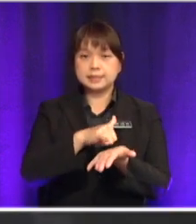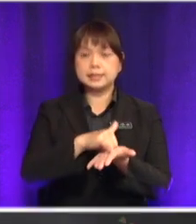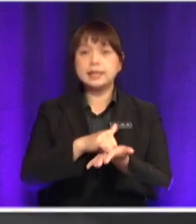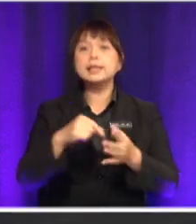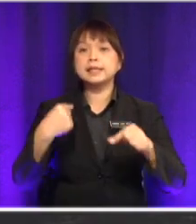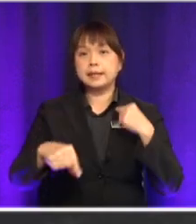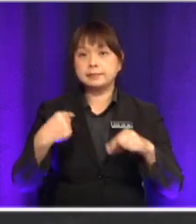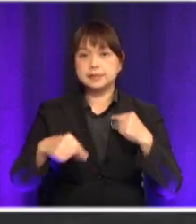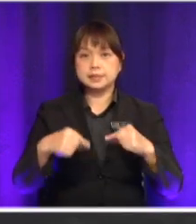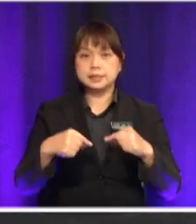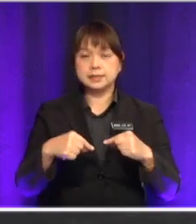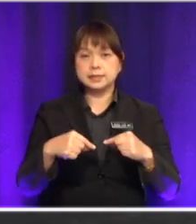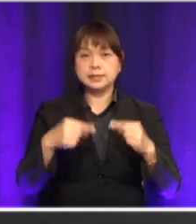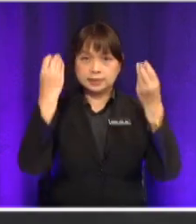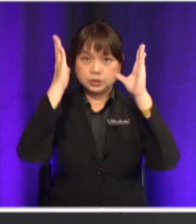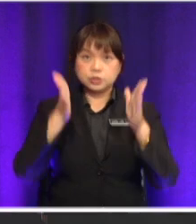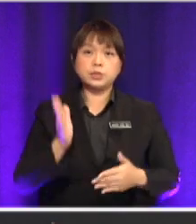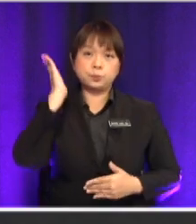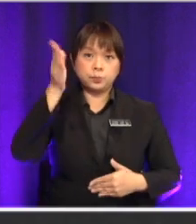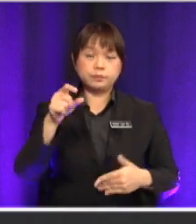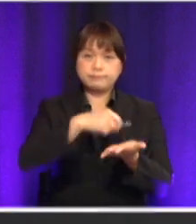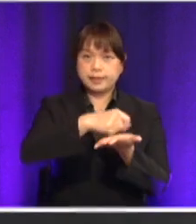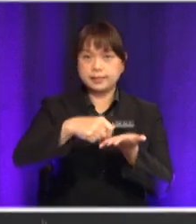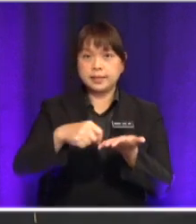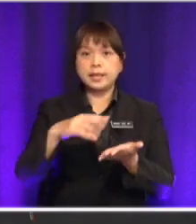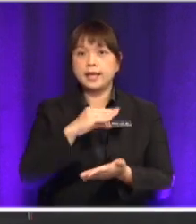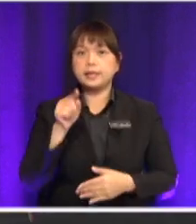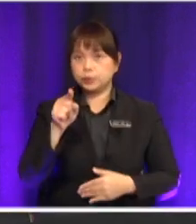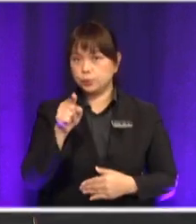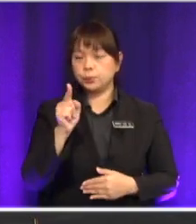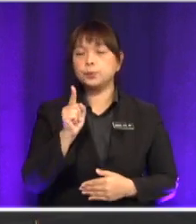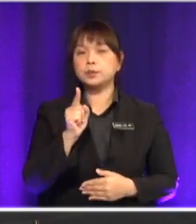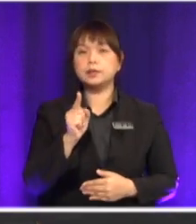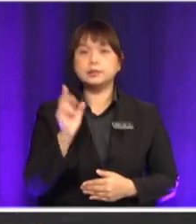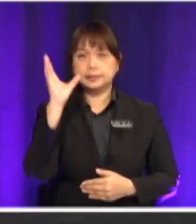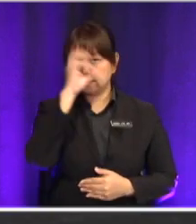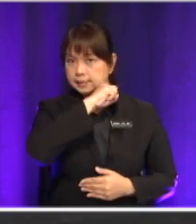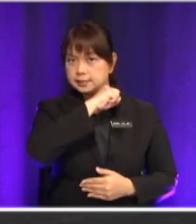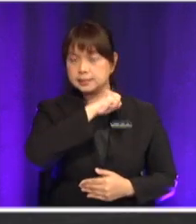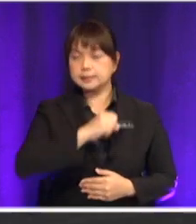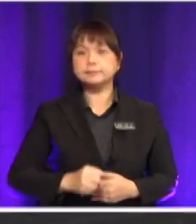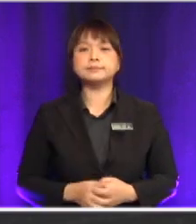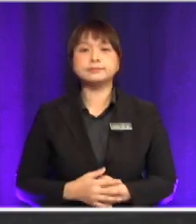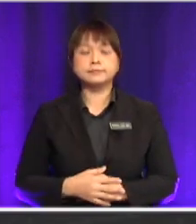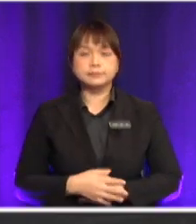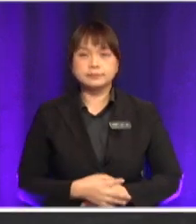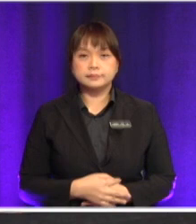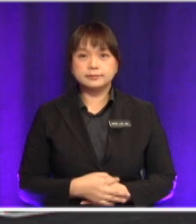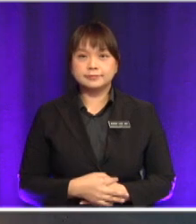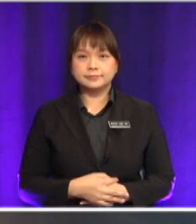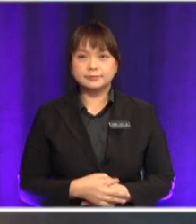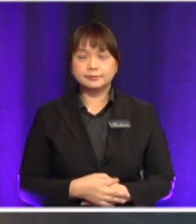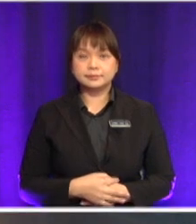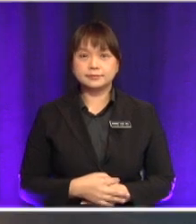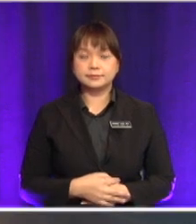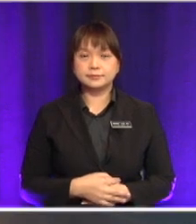the word or the phrase, that they're going to guess. Okay. I believe hangman is a